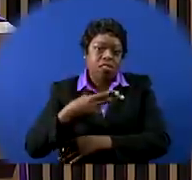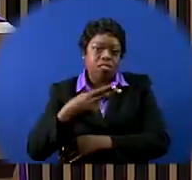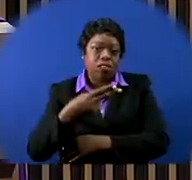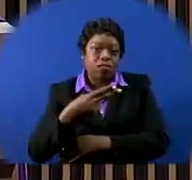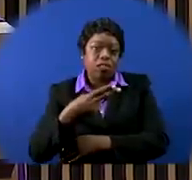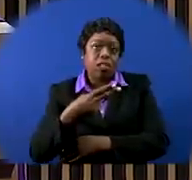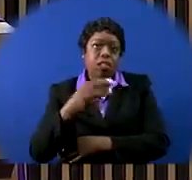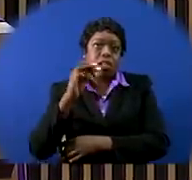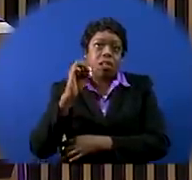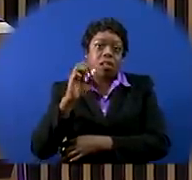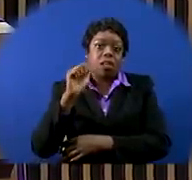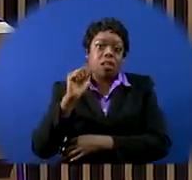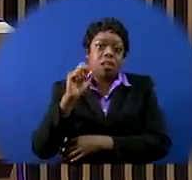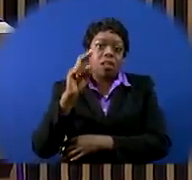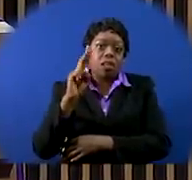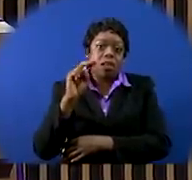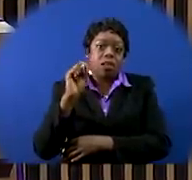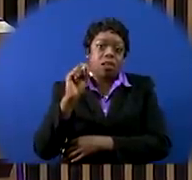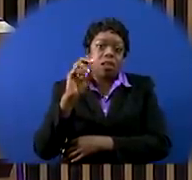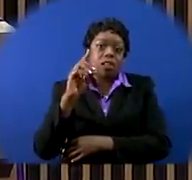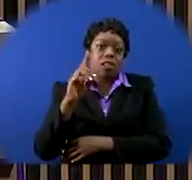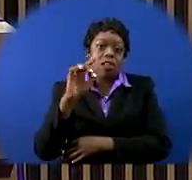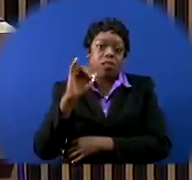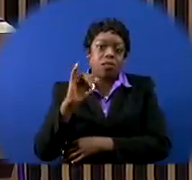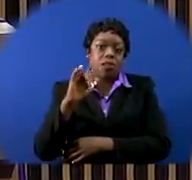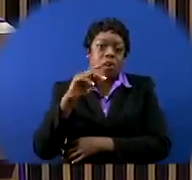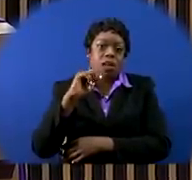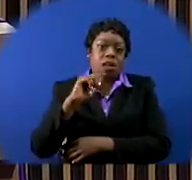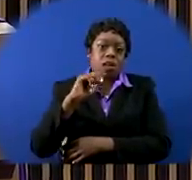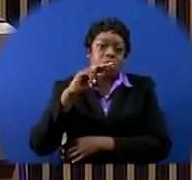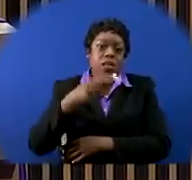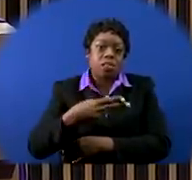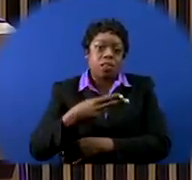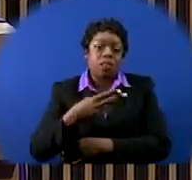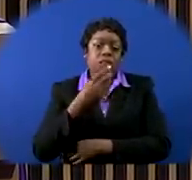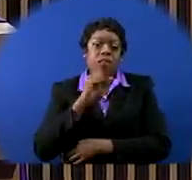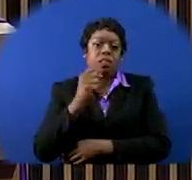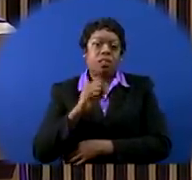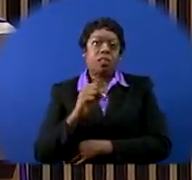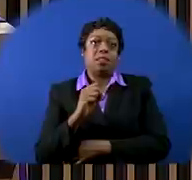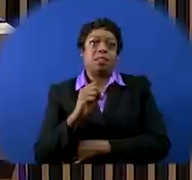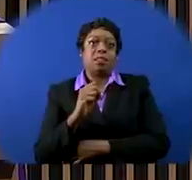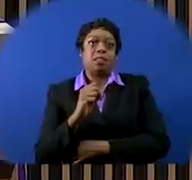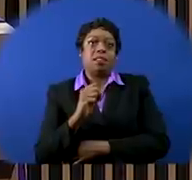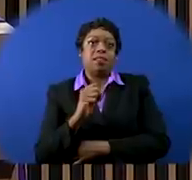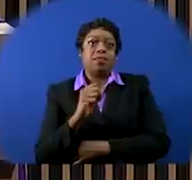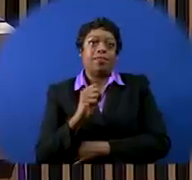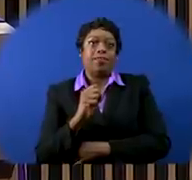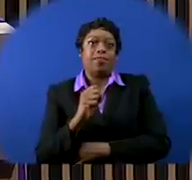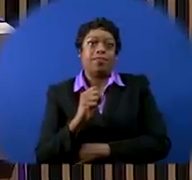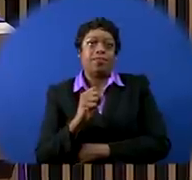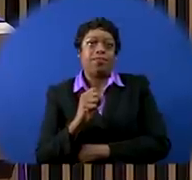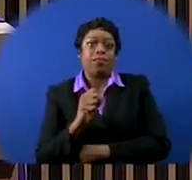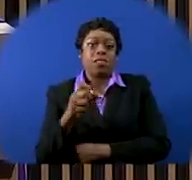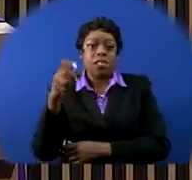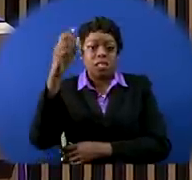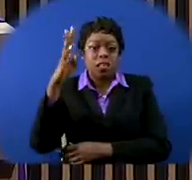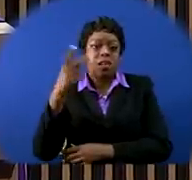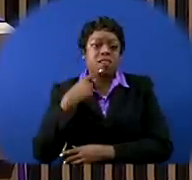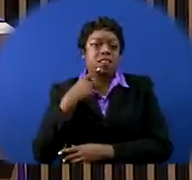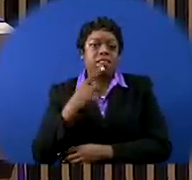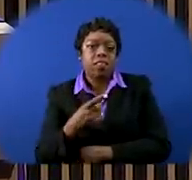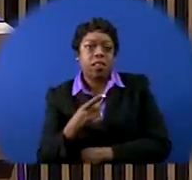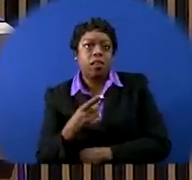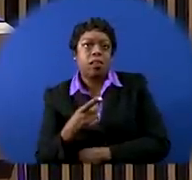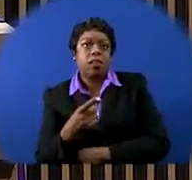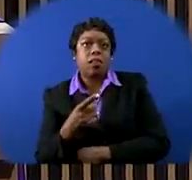mandatum, mandate. The Lord gave a mandate that we would love one another. And while he gave that mandate that we would love